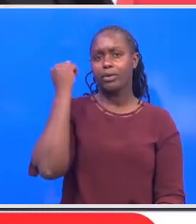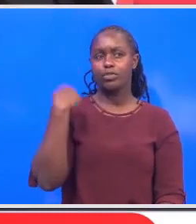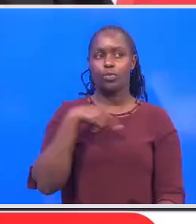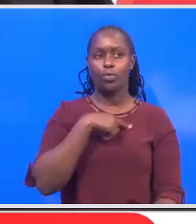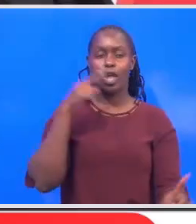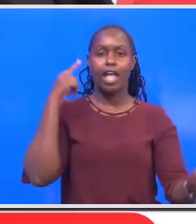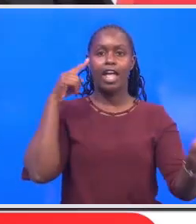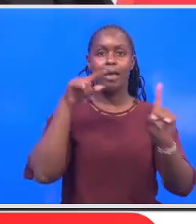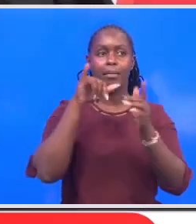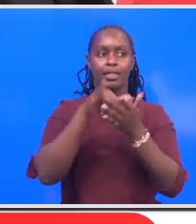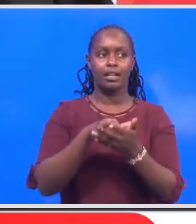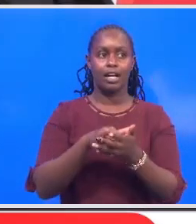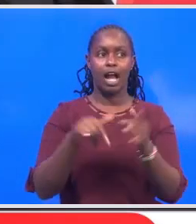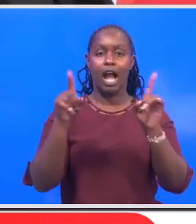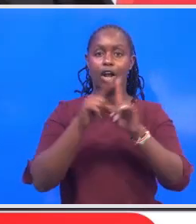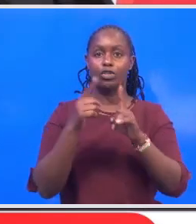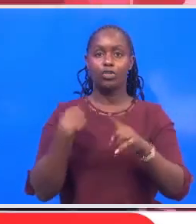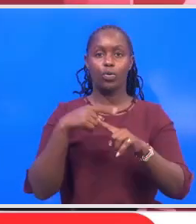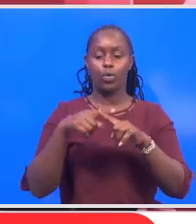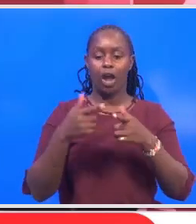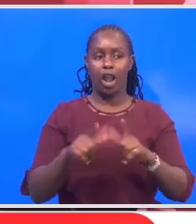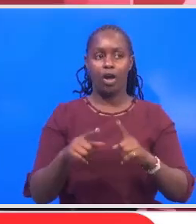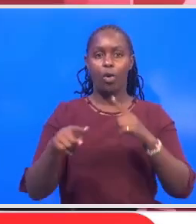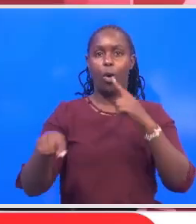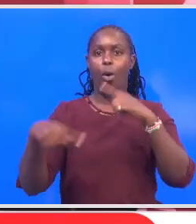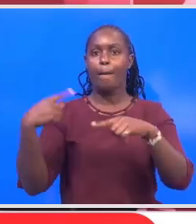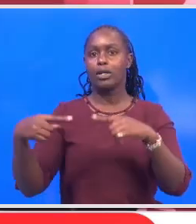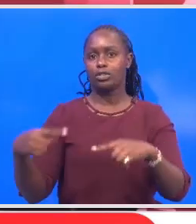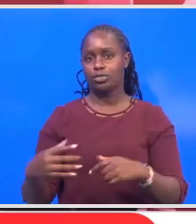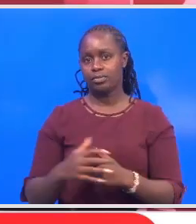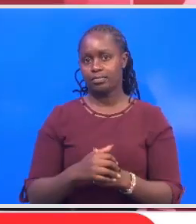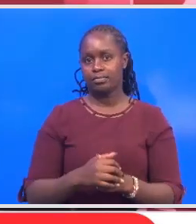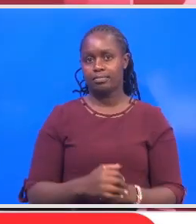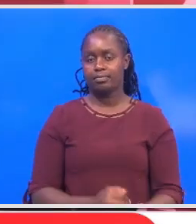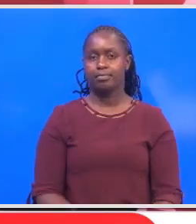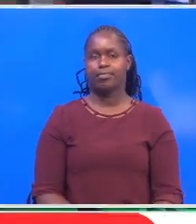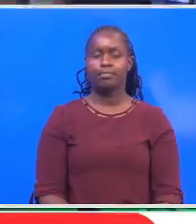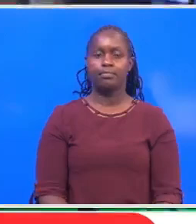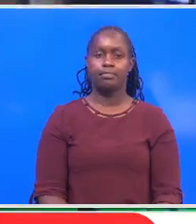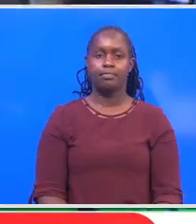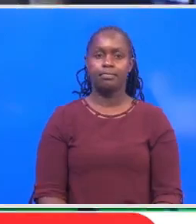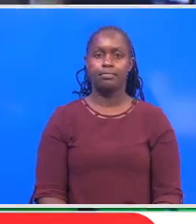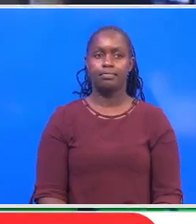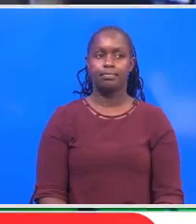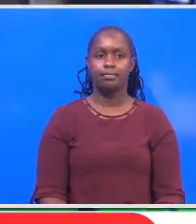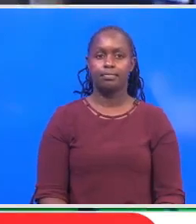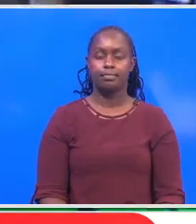Right. And we are allowing competition to come in. Hibak Said for TV 47.